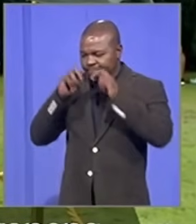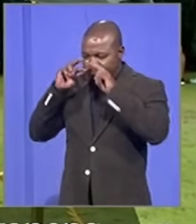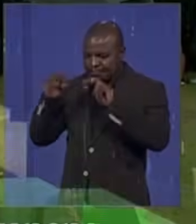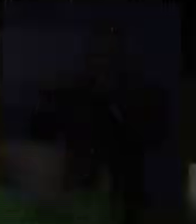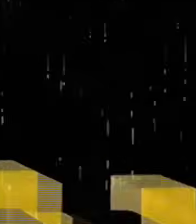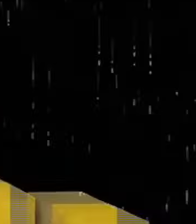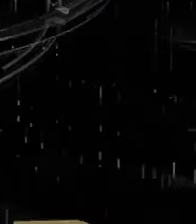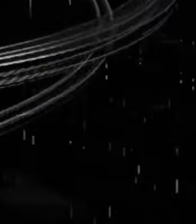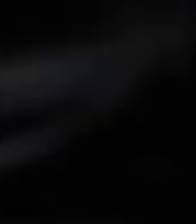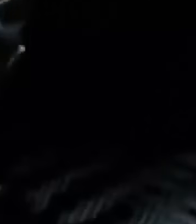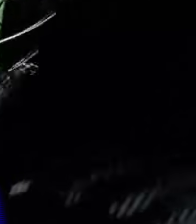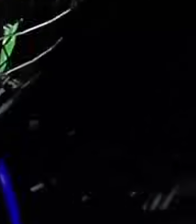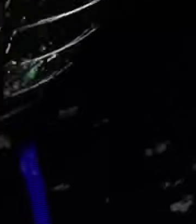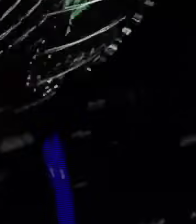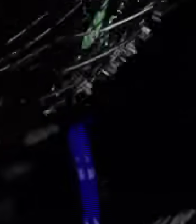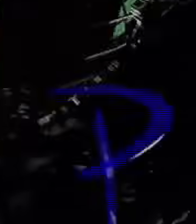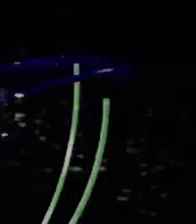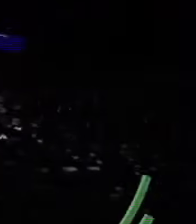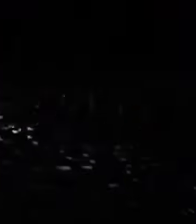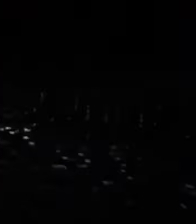dinyakešišo.